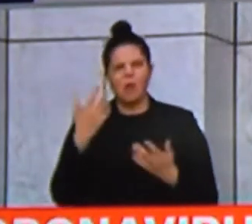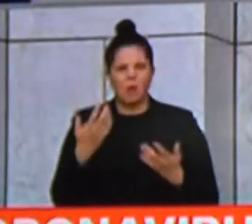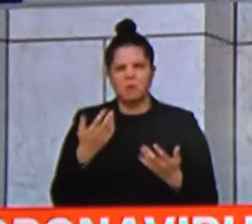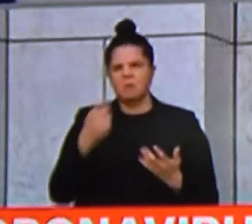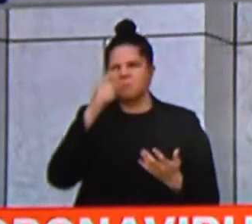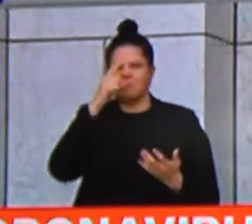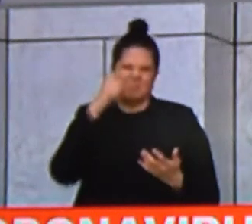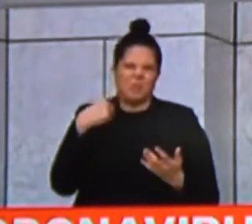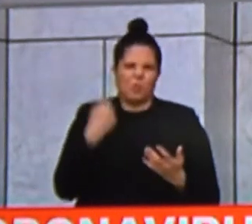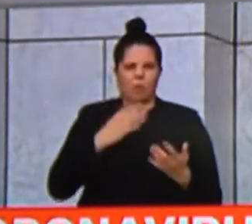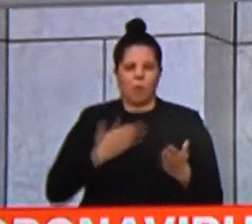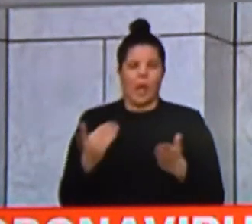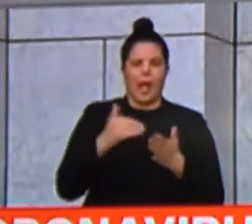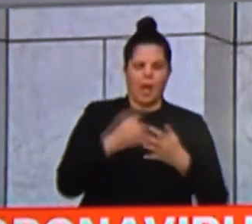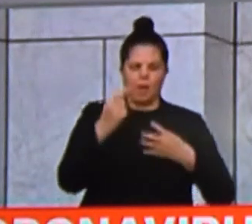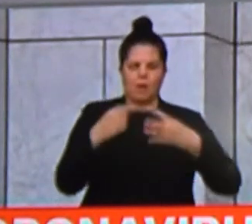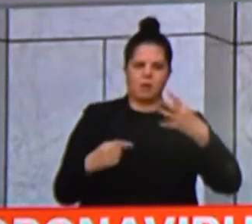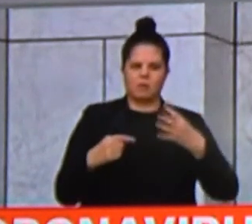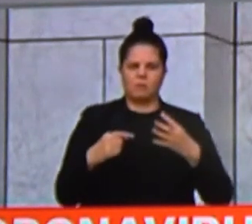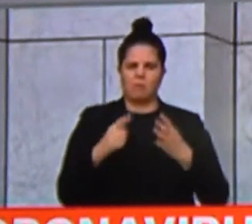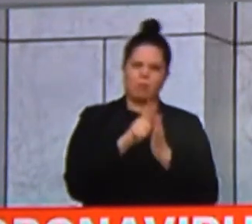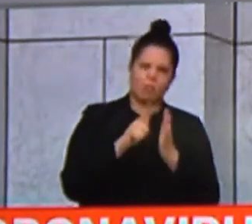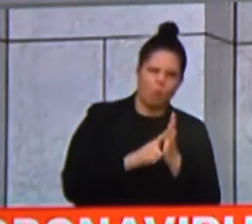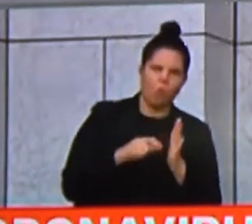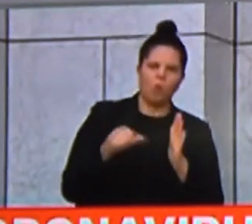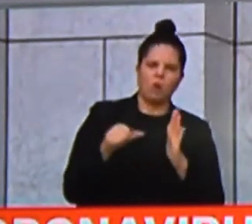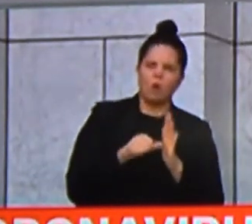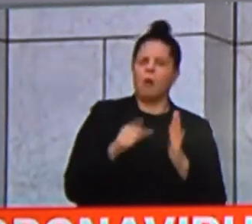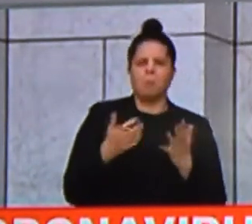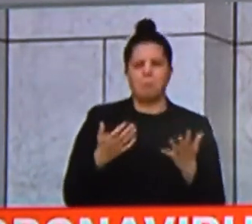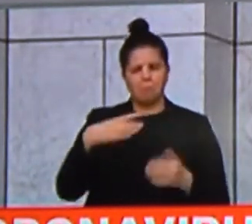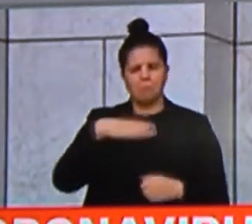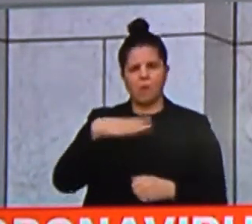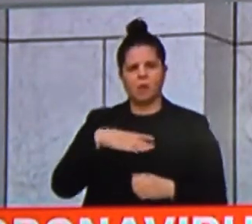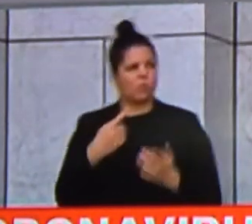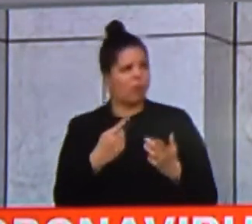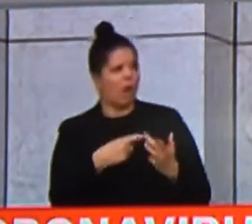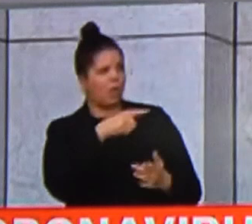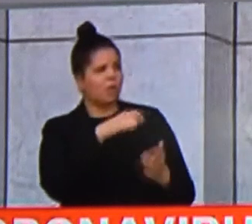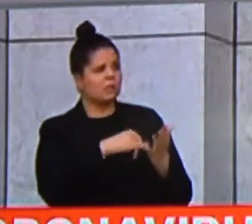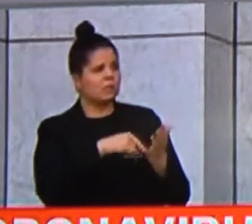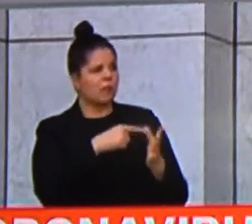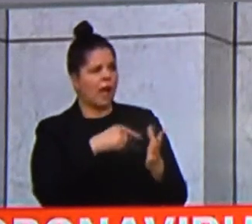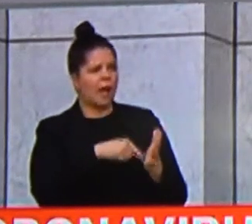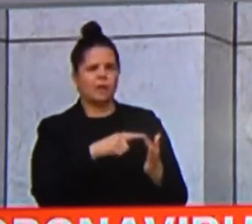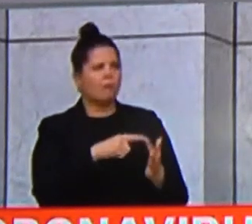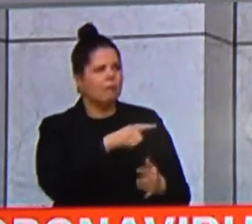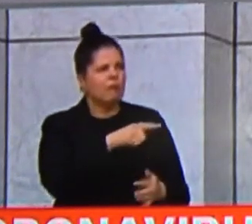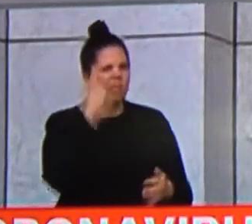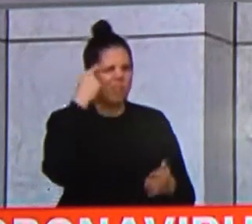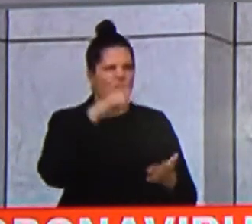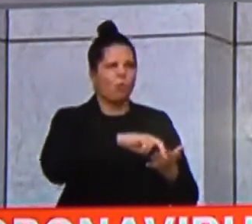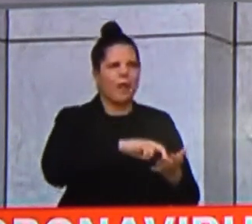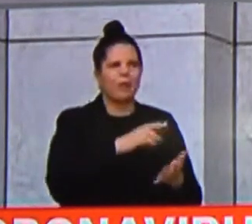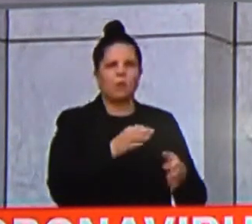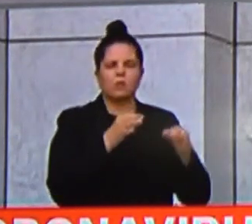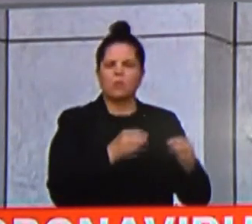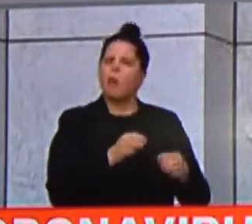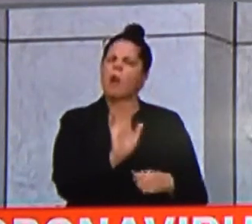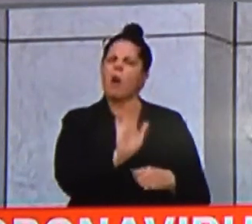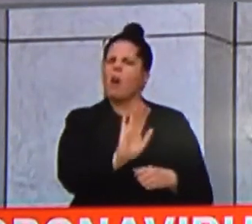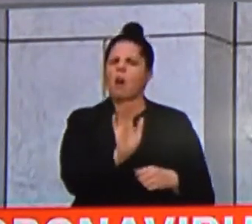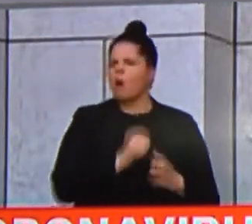guidance. Yep, and then over to Phil. Can we get clarification on the telehealth services with